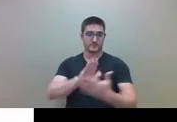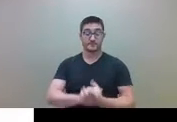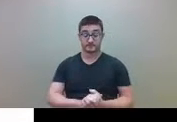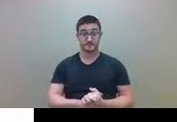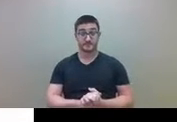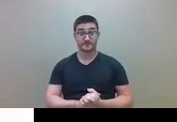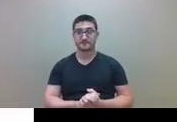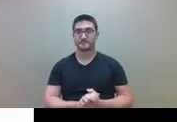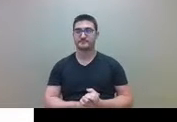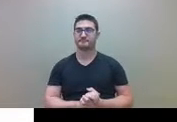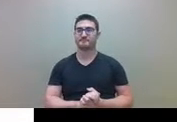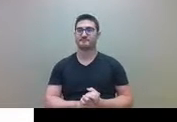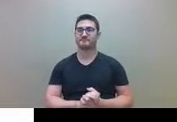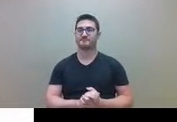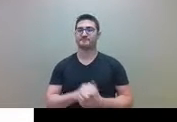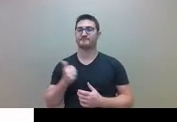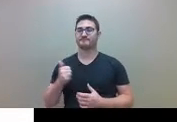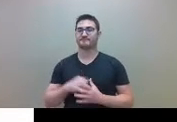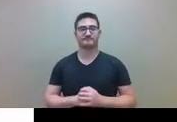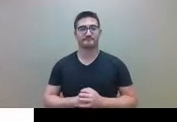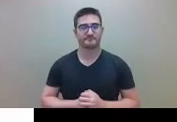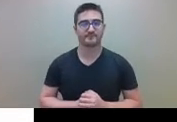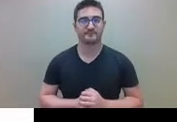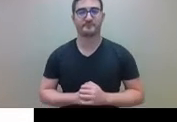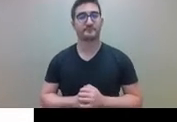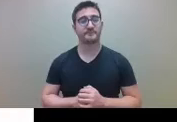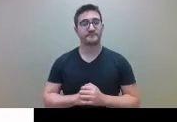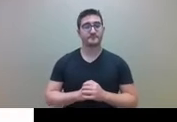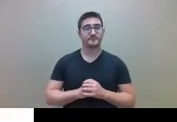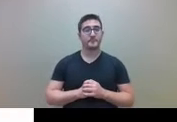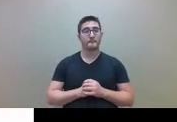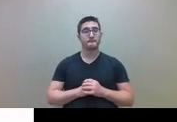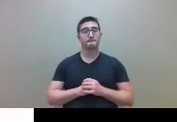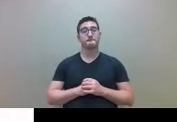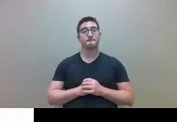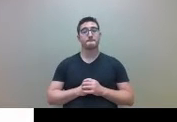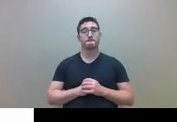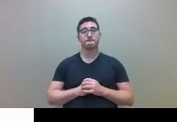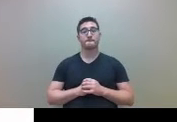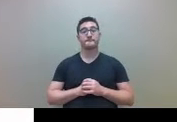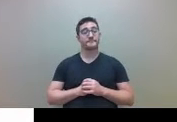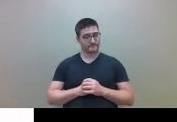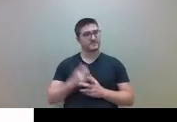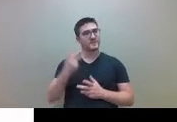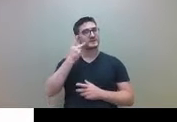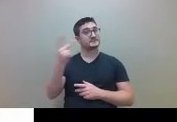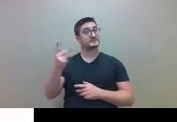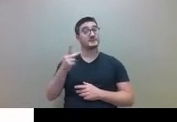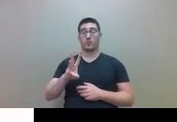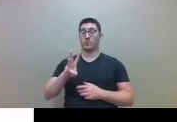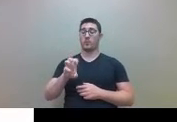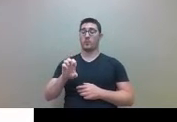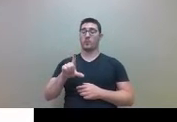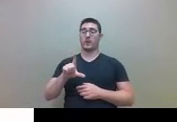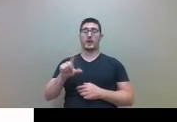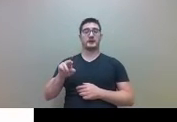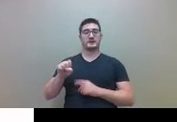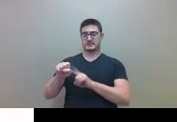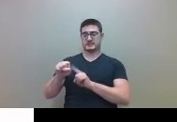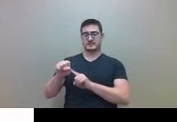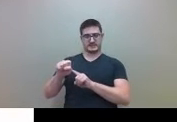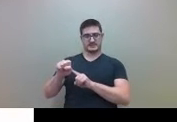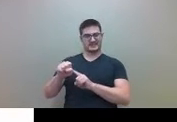I'll just wait there. Okay, so there's 8 dimensions of wellness that have